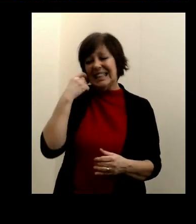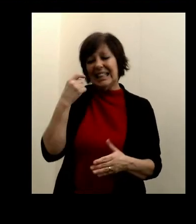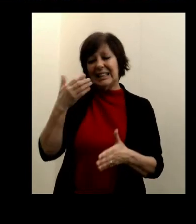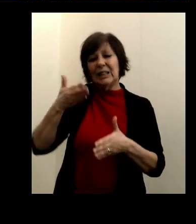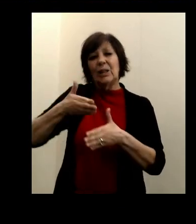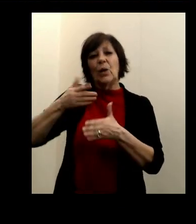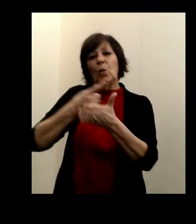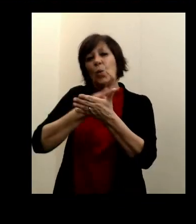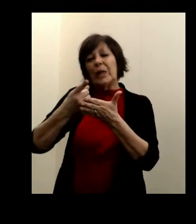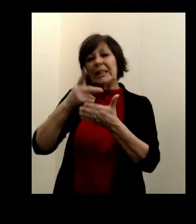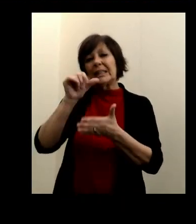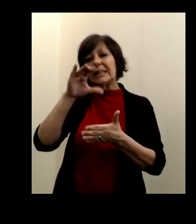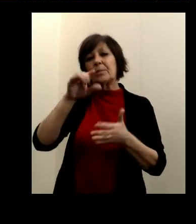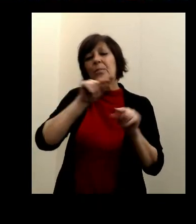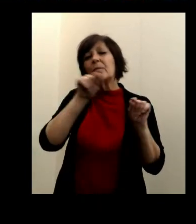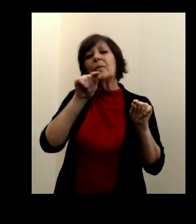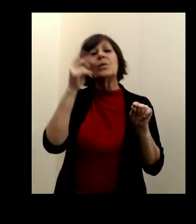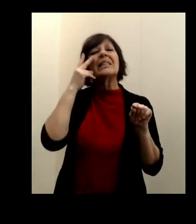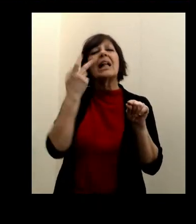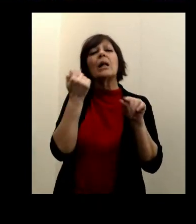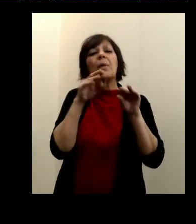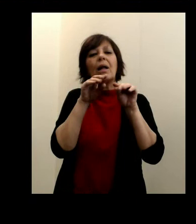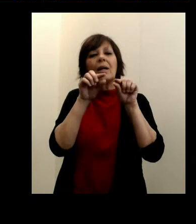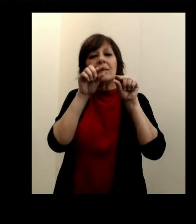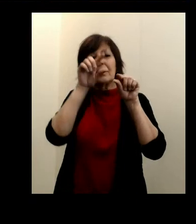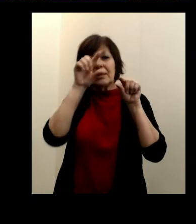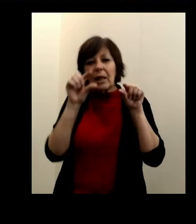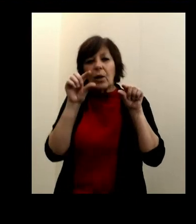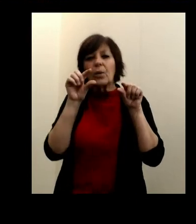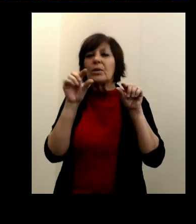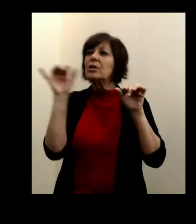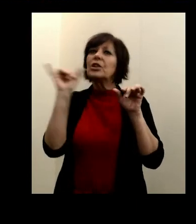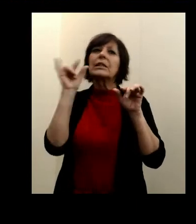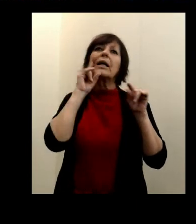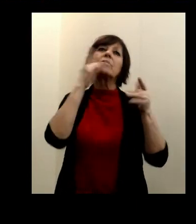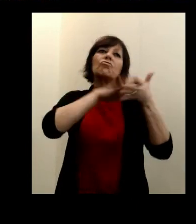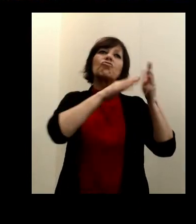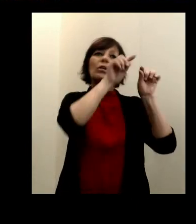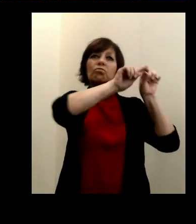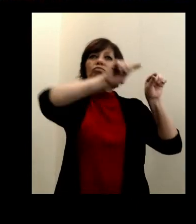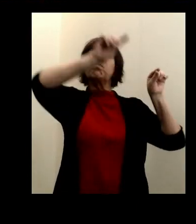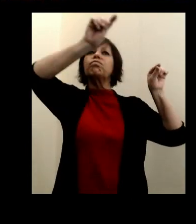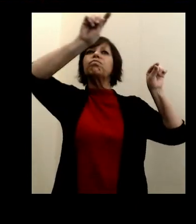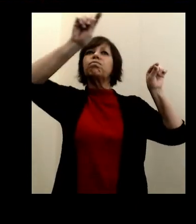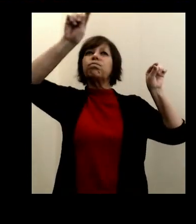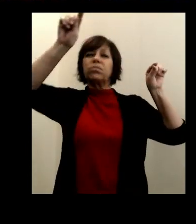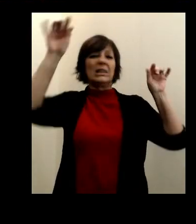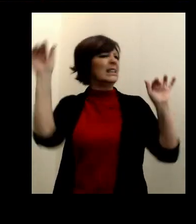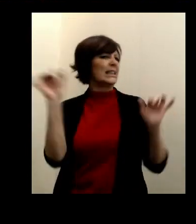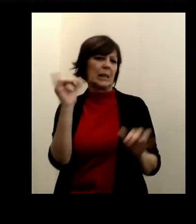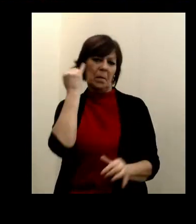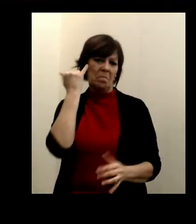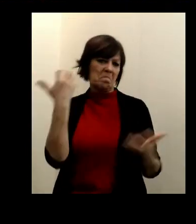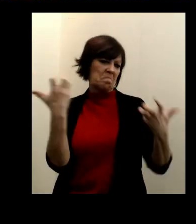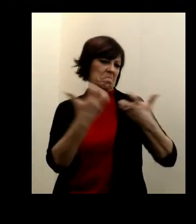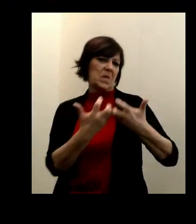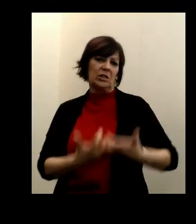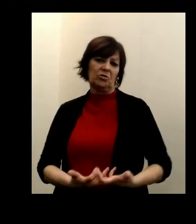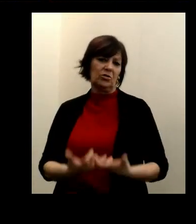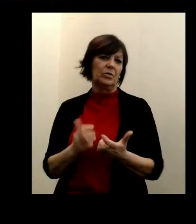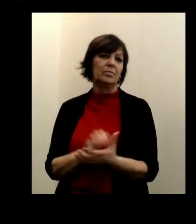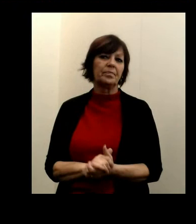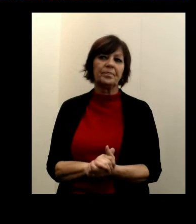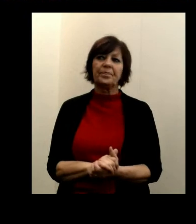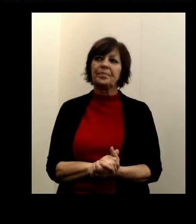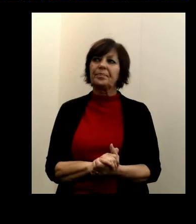week in December, we started to see a decline, just like we saw a decline in the positivity rates and the numbers in our